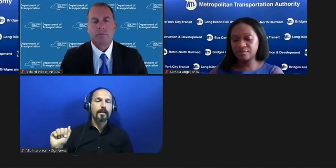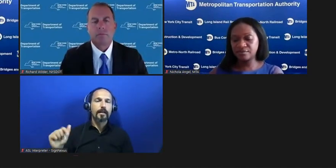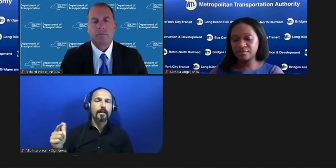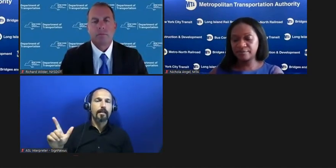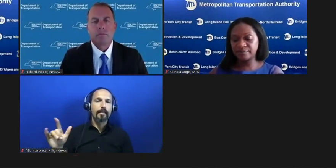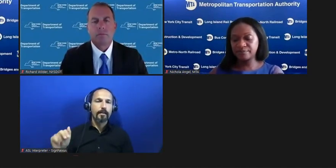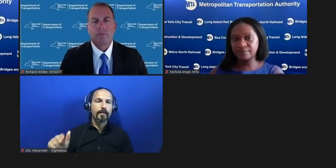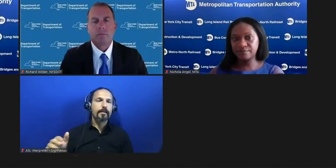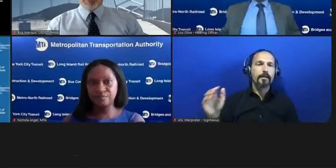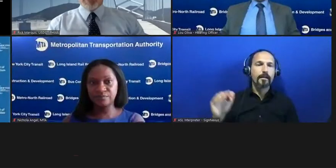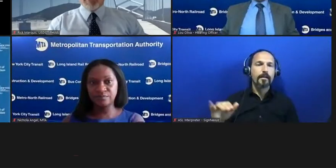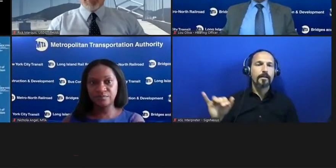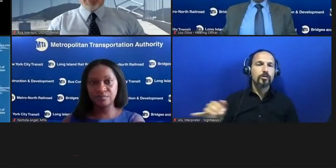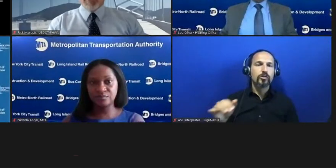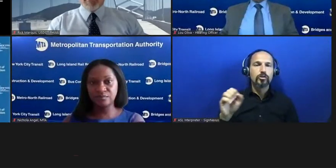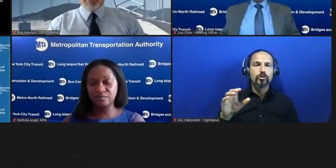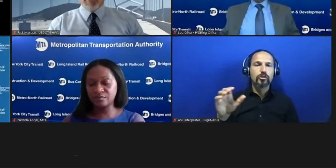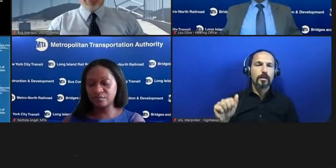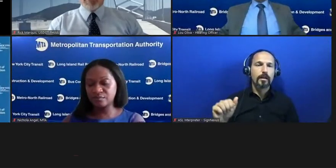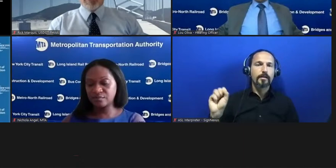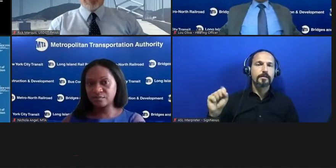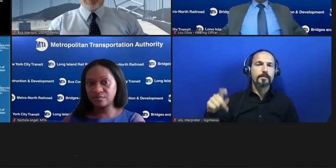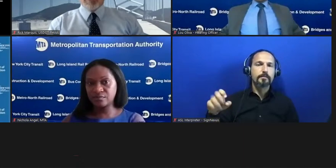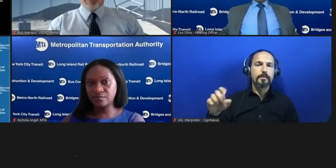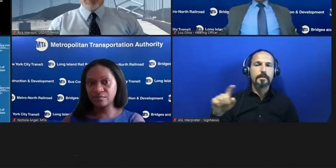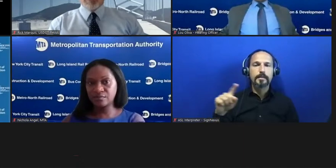daglian followed by Jessica spezio